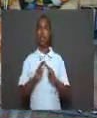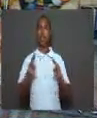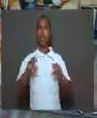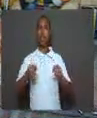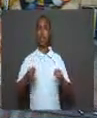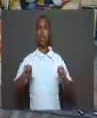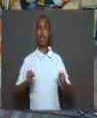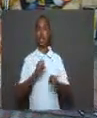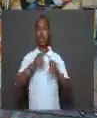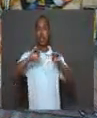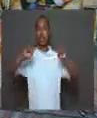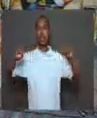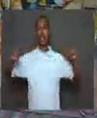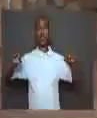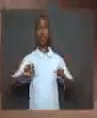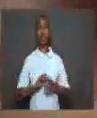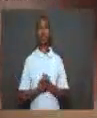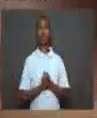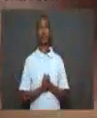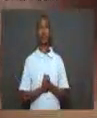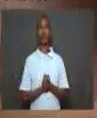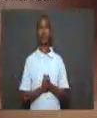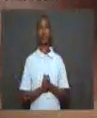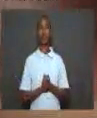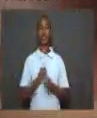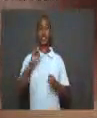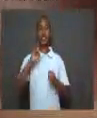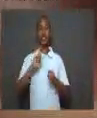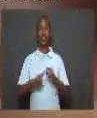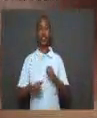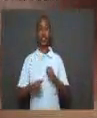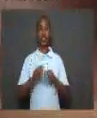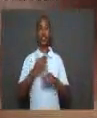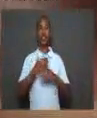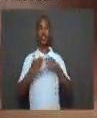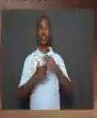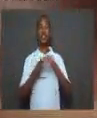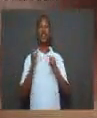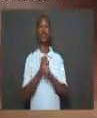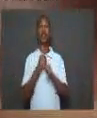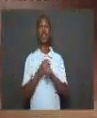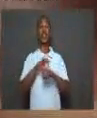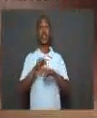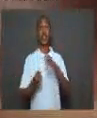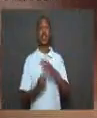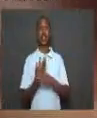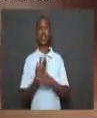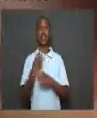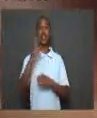and stretchable. The final stage in the production of leather is